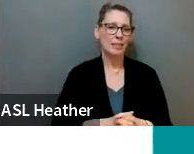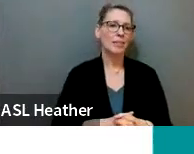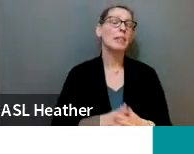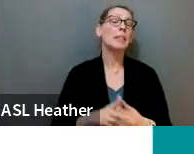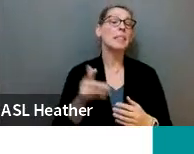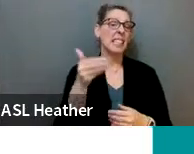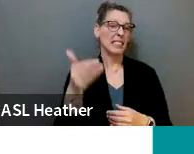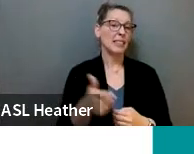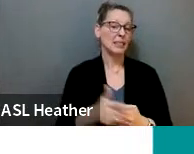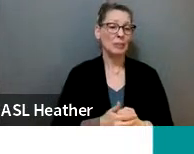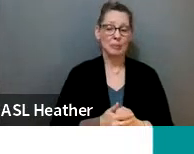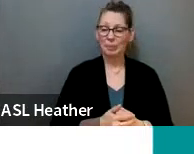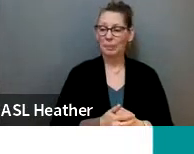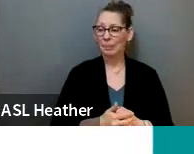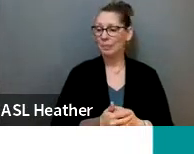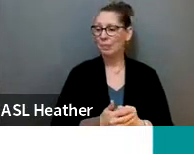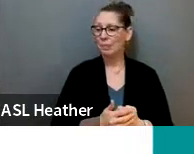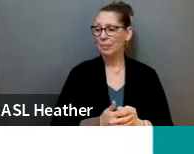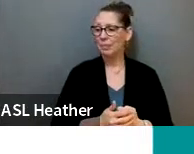Next slide, please.